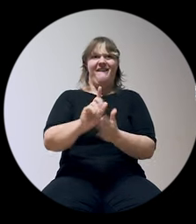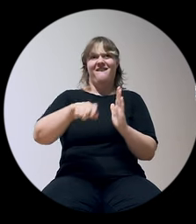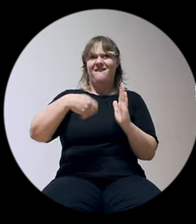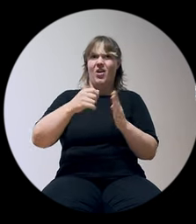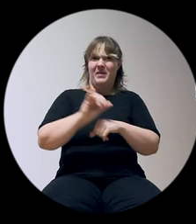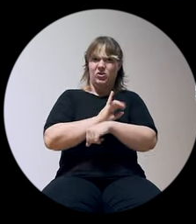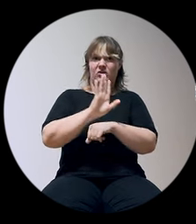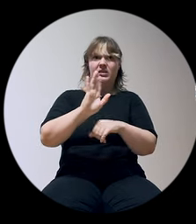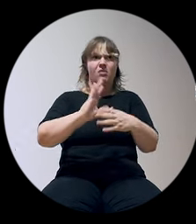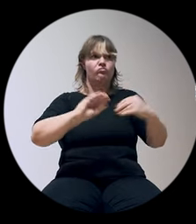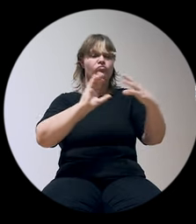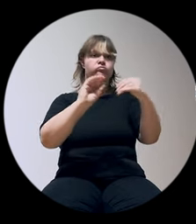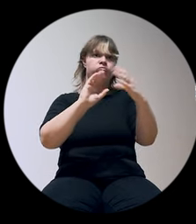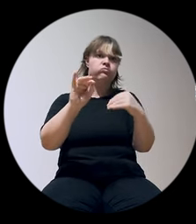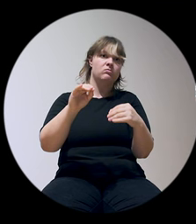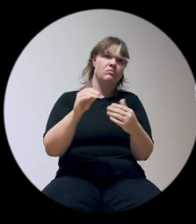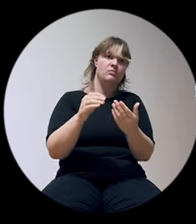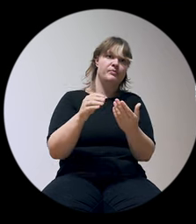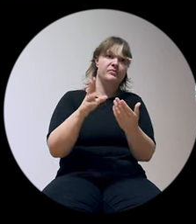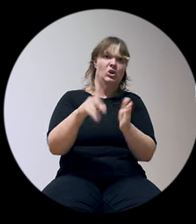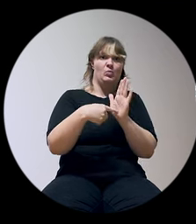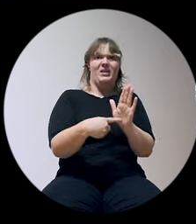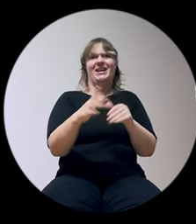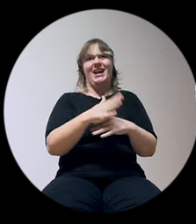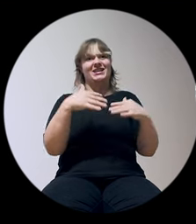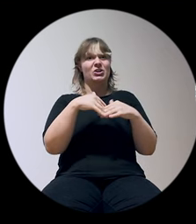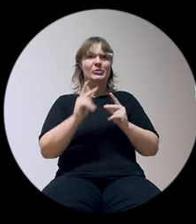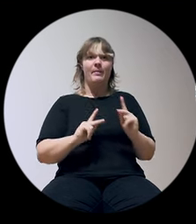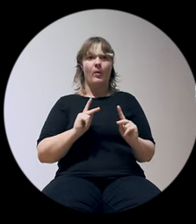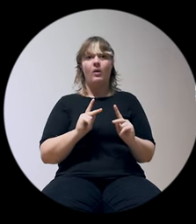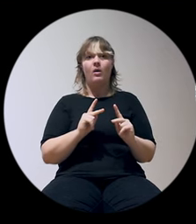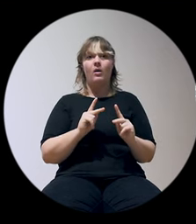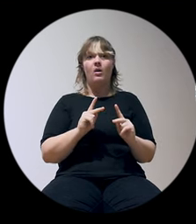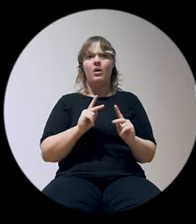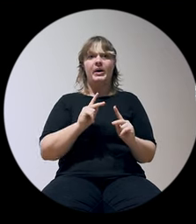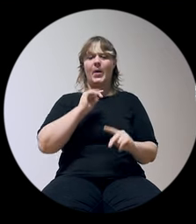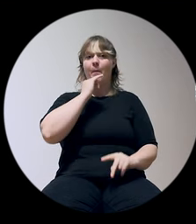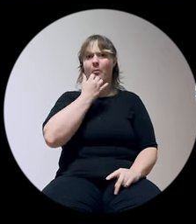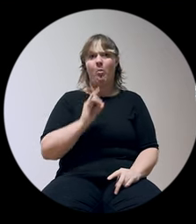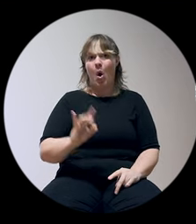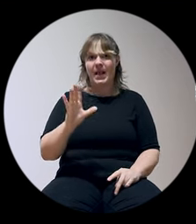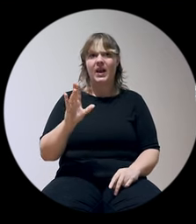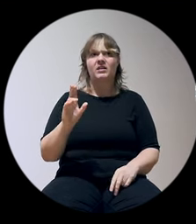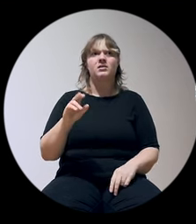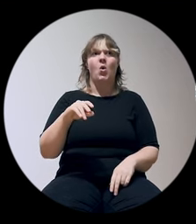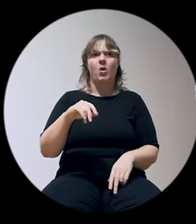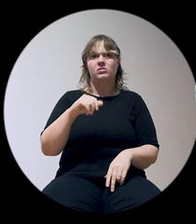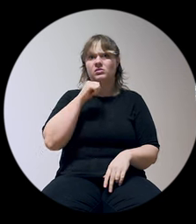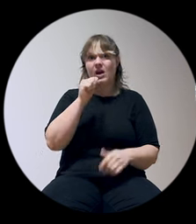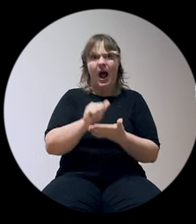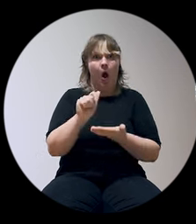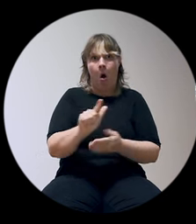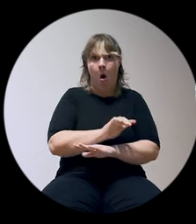stories of portraying indigenous people poorly or not at all. That practice still